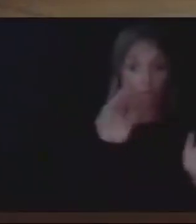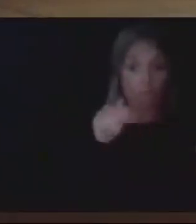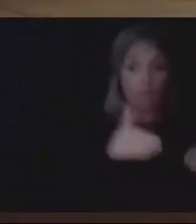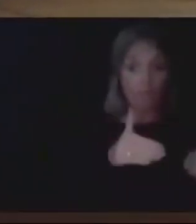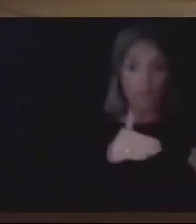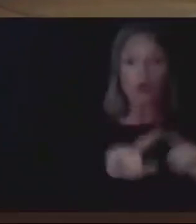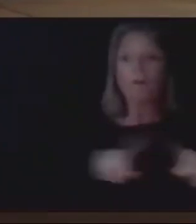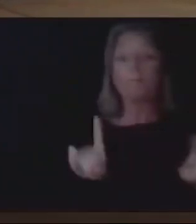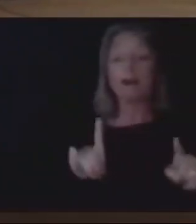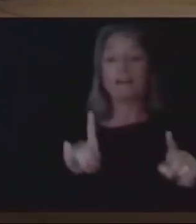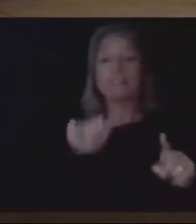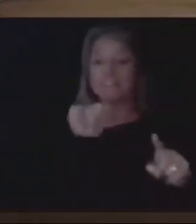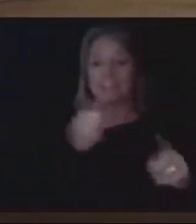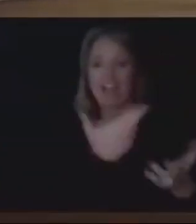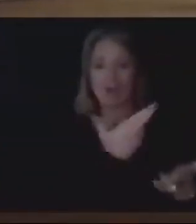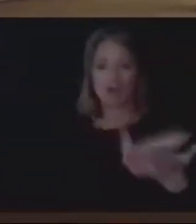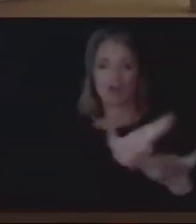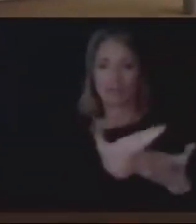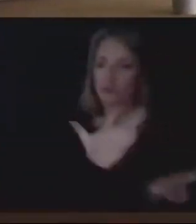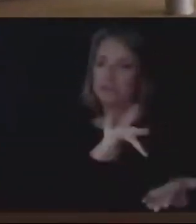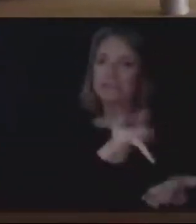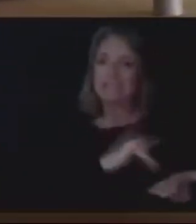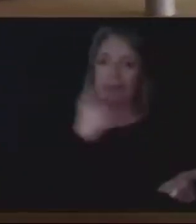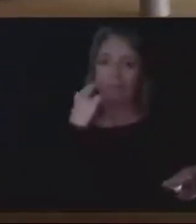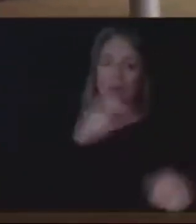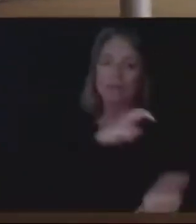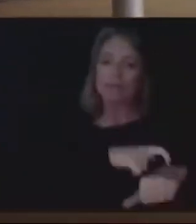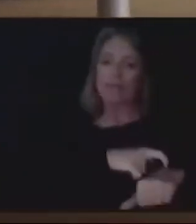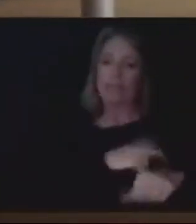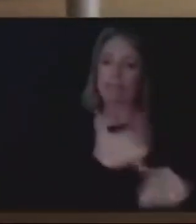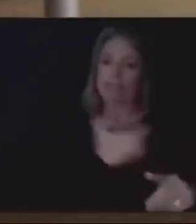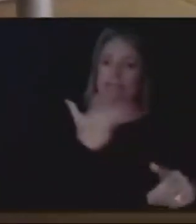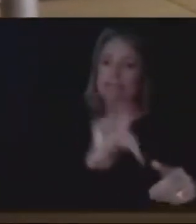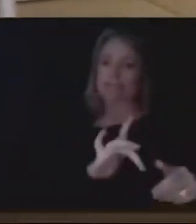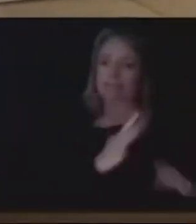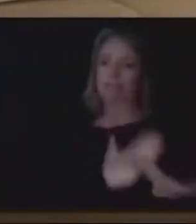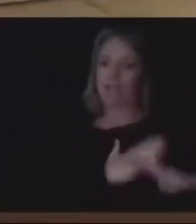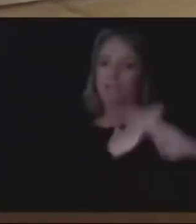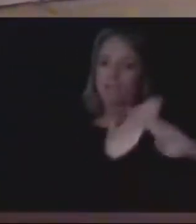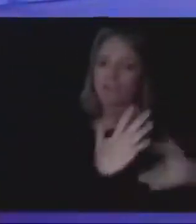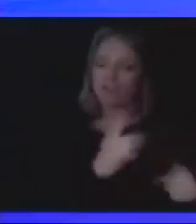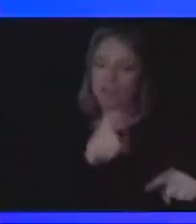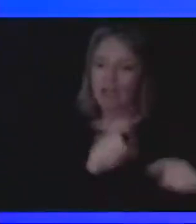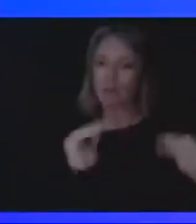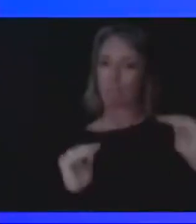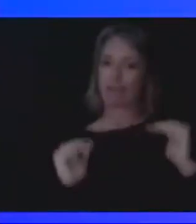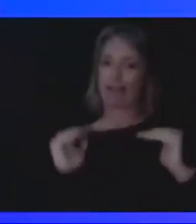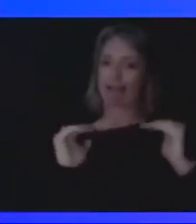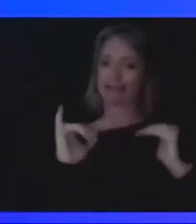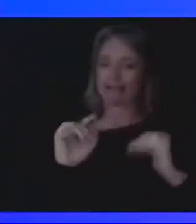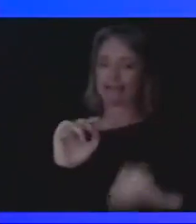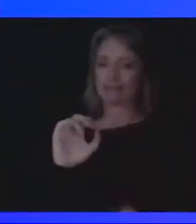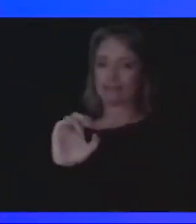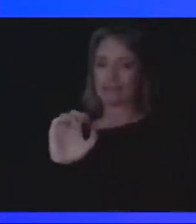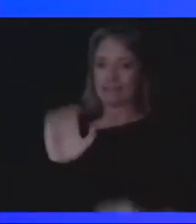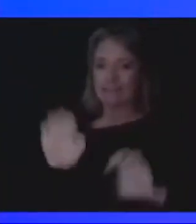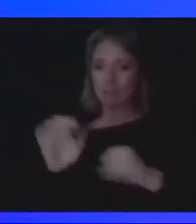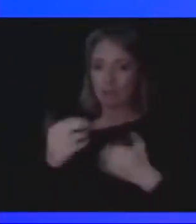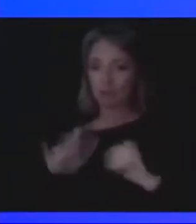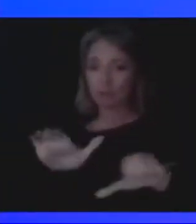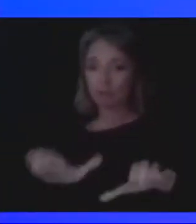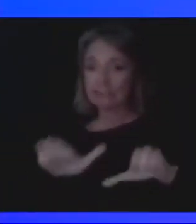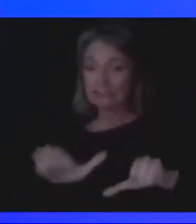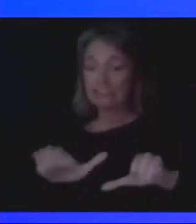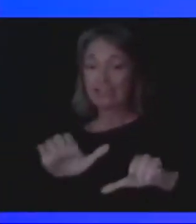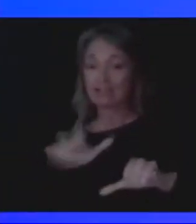a resource center for time-sensitive interventions? So you Right. have to balance, like, well, the ED's available and they can resuscitate, but they're going to have to transfer that